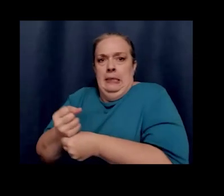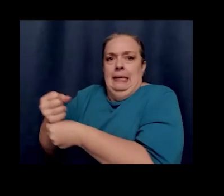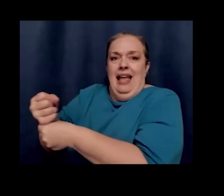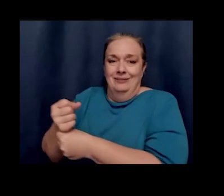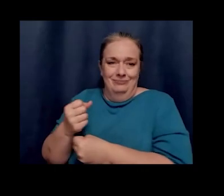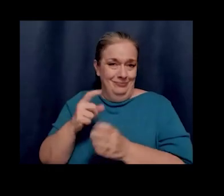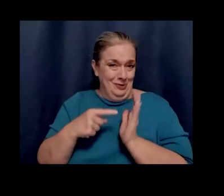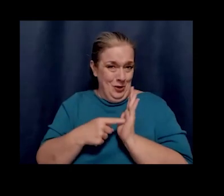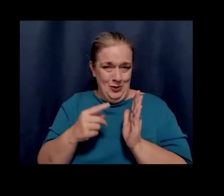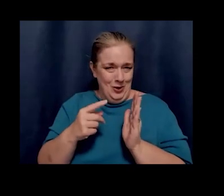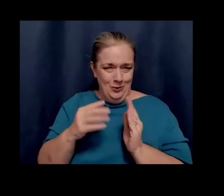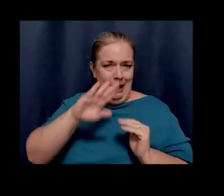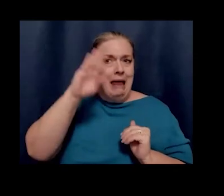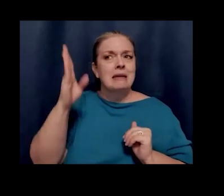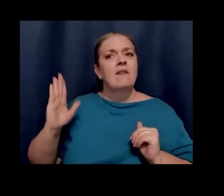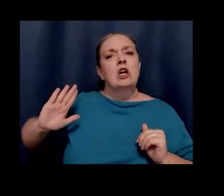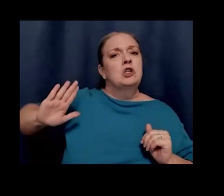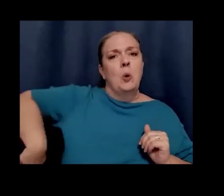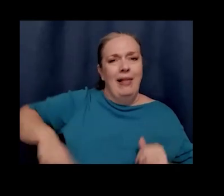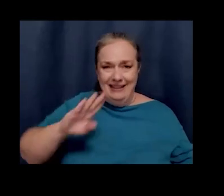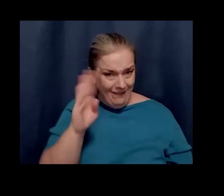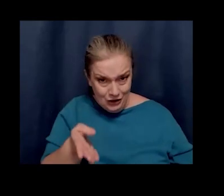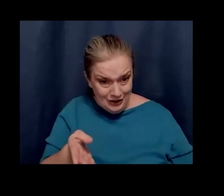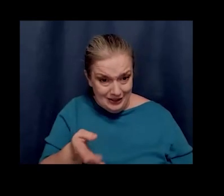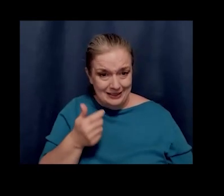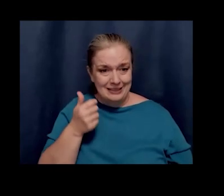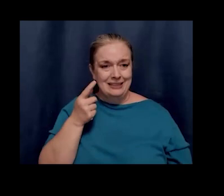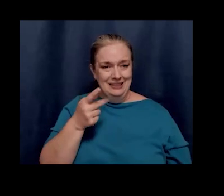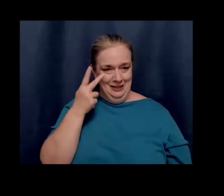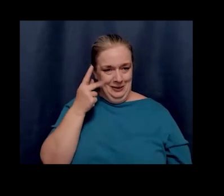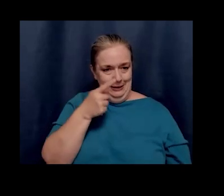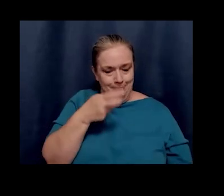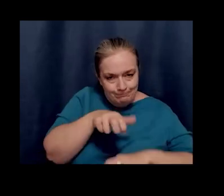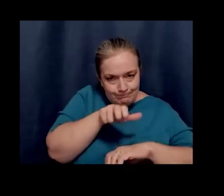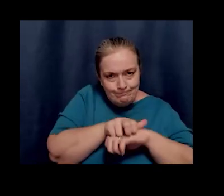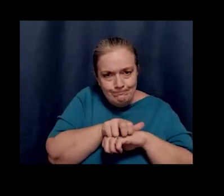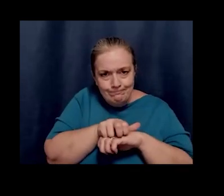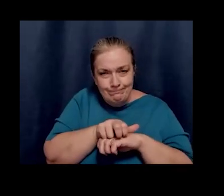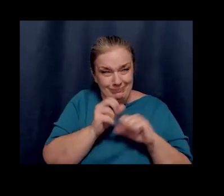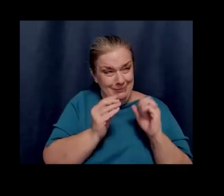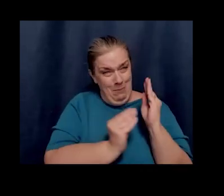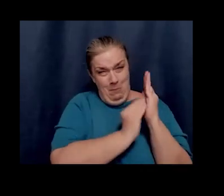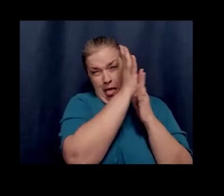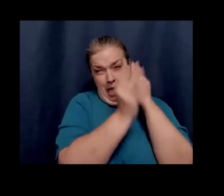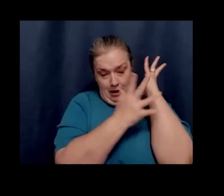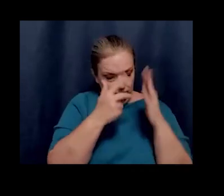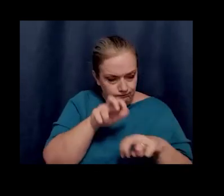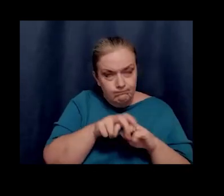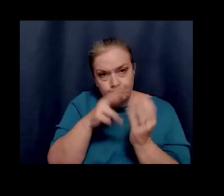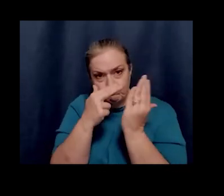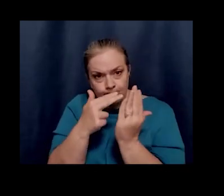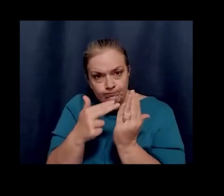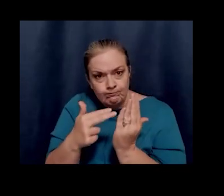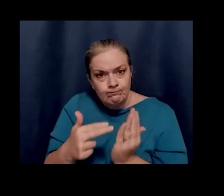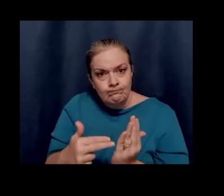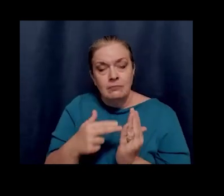creative. None of us have an excuse. Here she is in the dense foliage on the plantation. She could paint almost anywhere and needed to be able